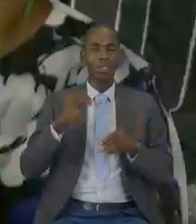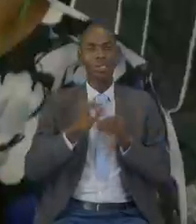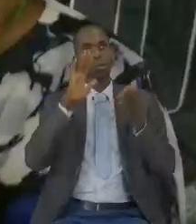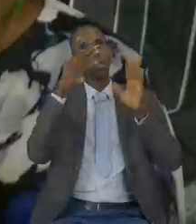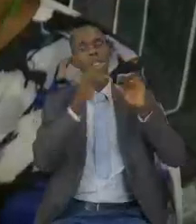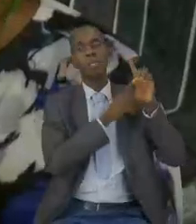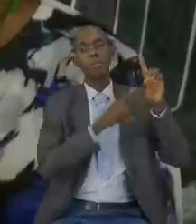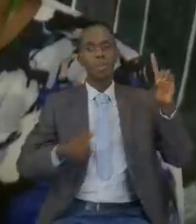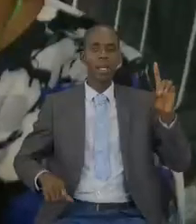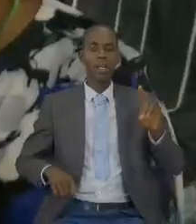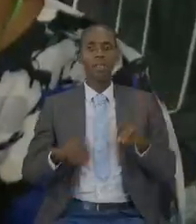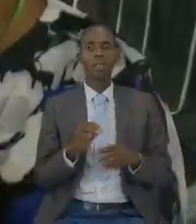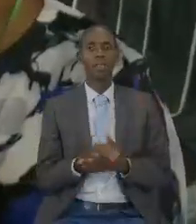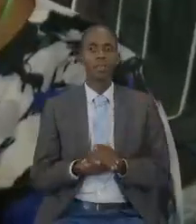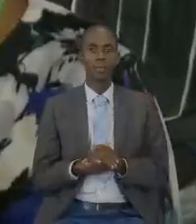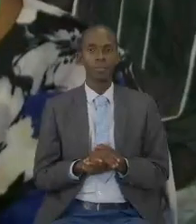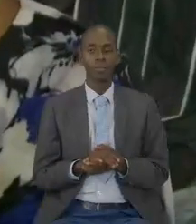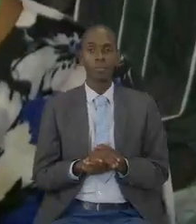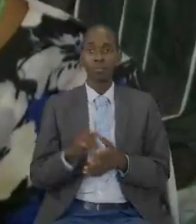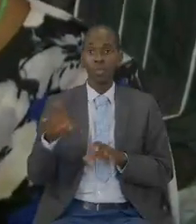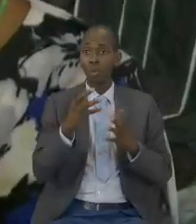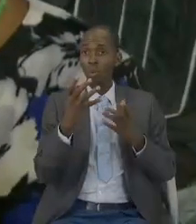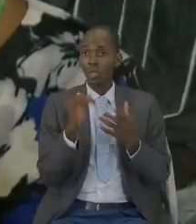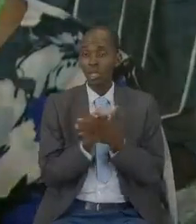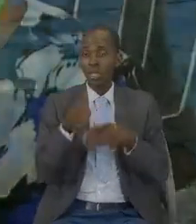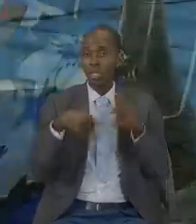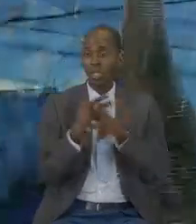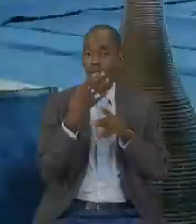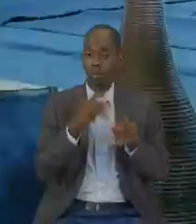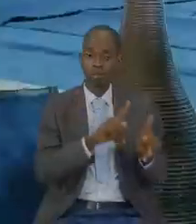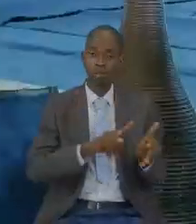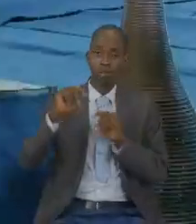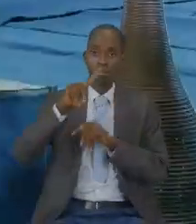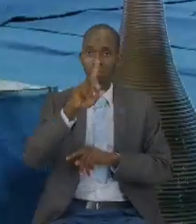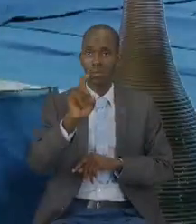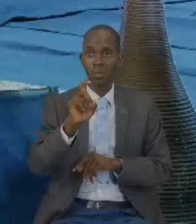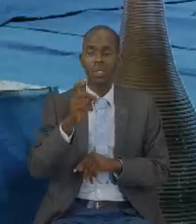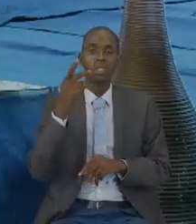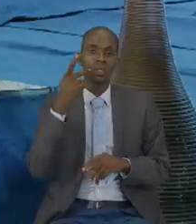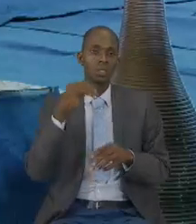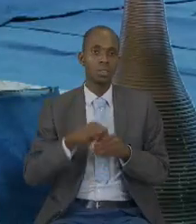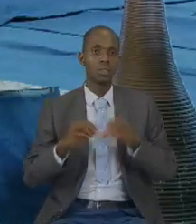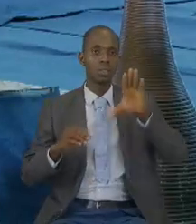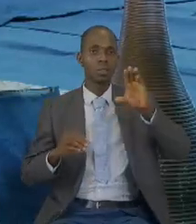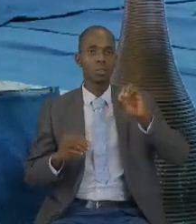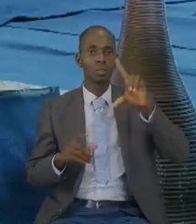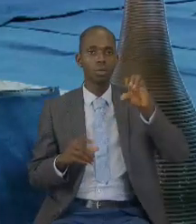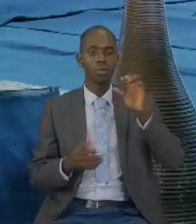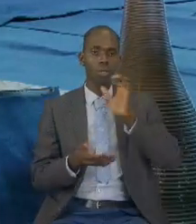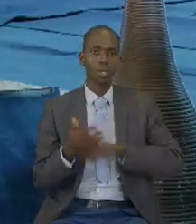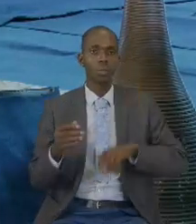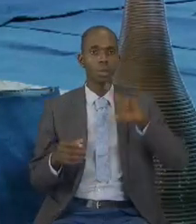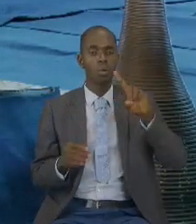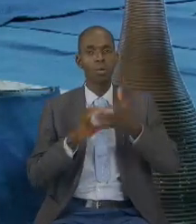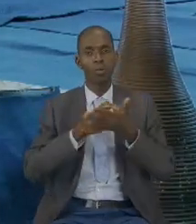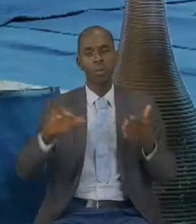the Lord. Do you want that kind of translation? Look at Colossians chapter 1. I'm reading from